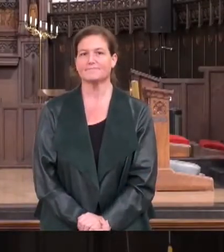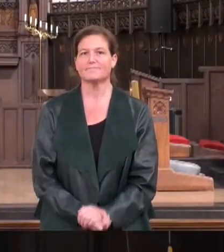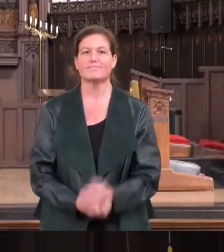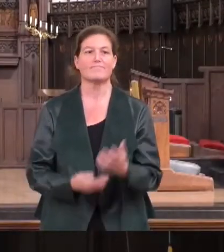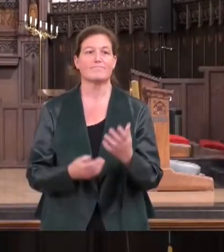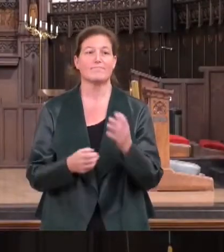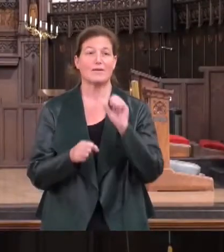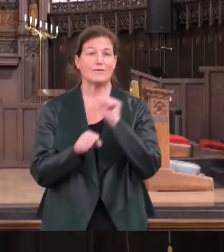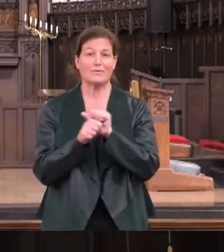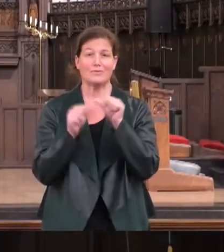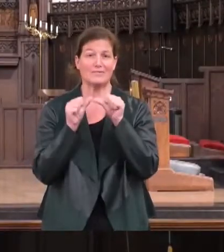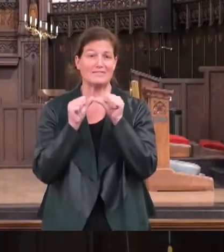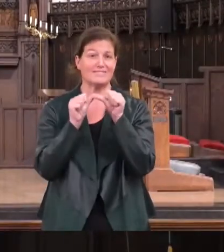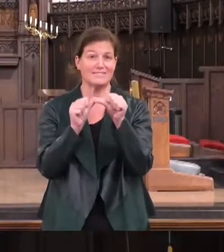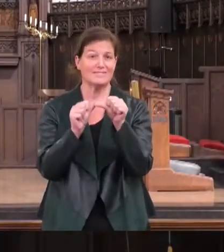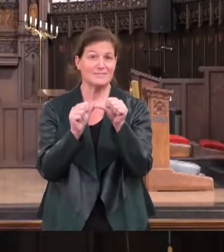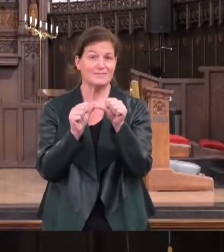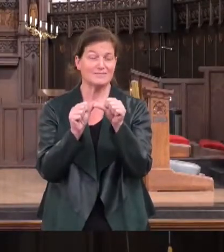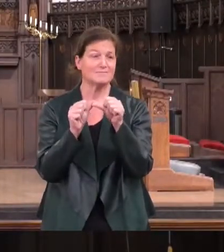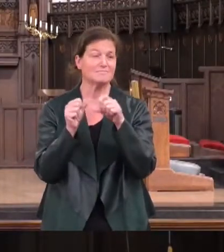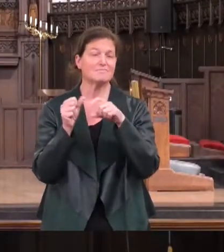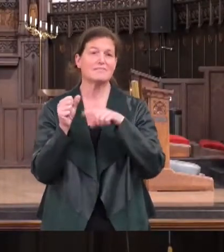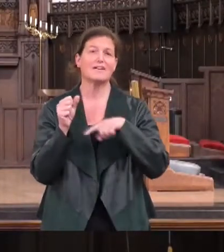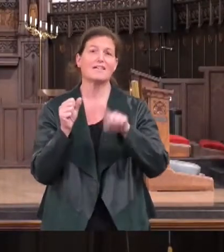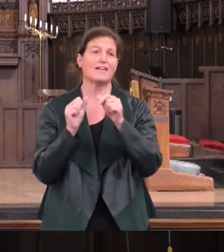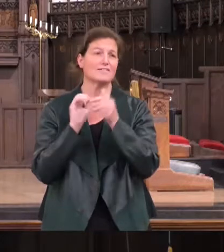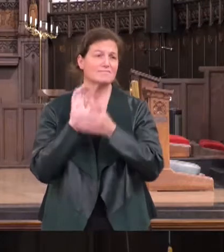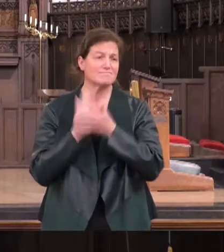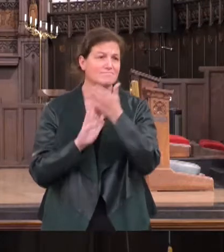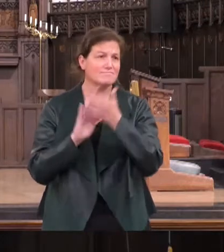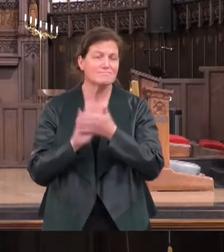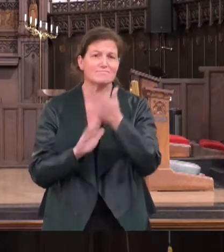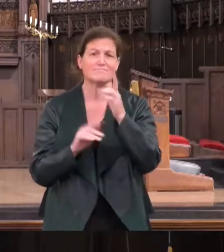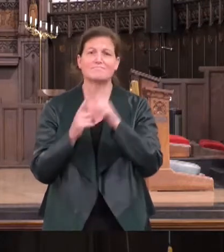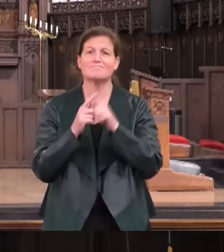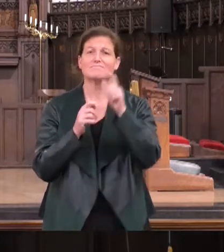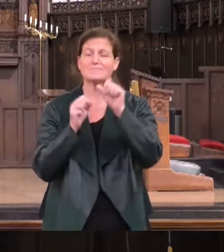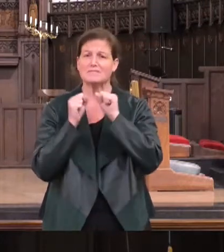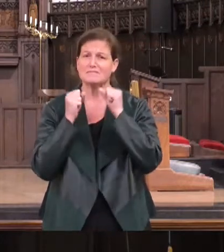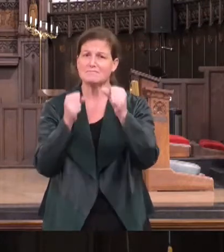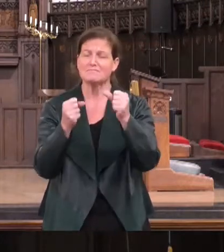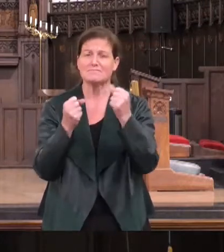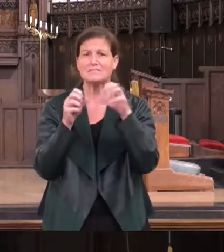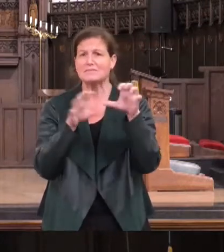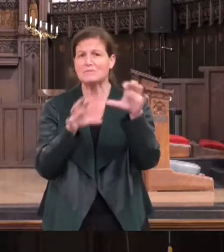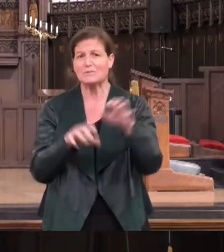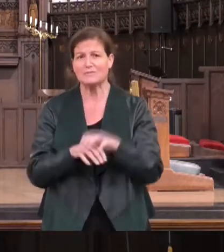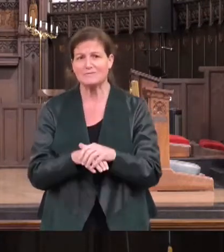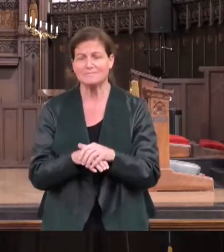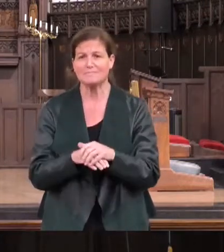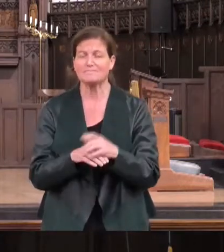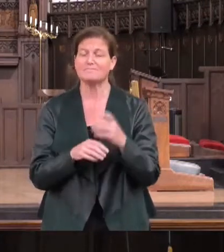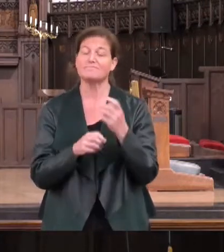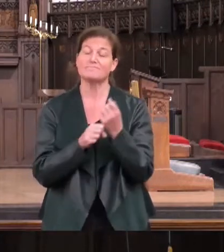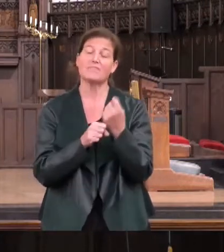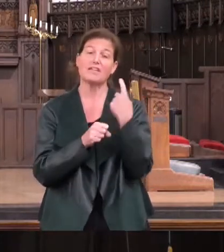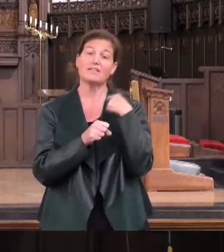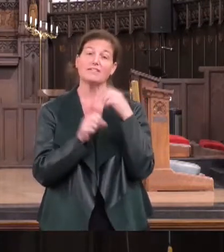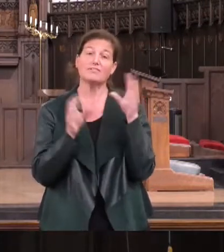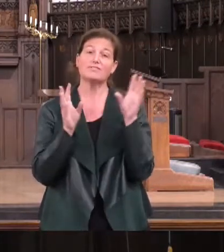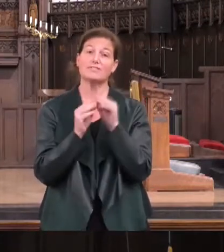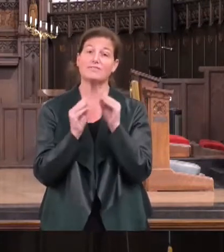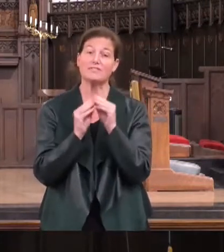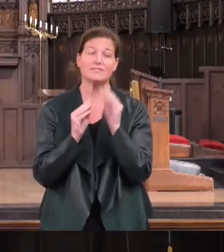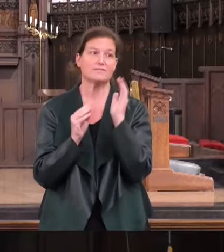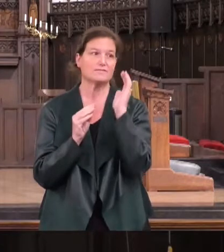The mission continues. Let us run with endurance the race that is set before us. At our convention last year,